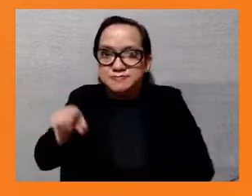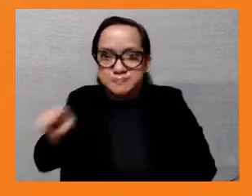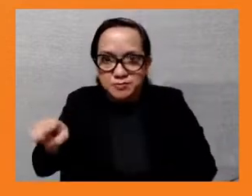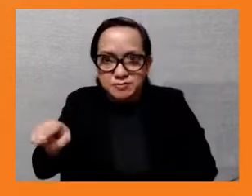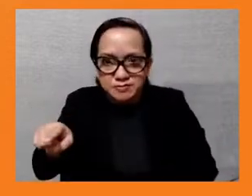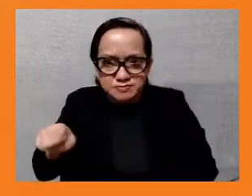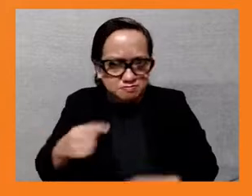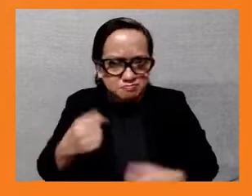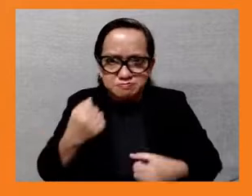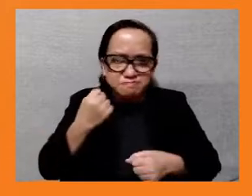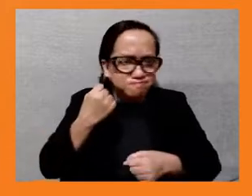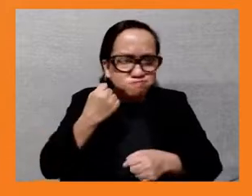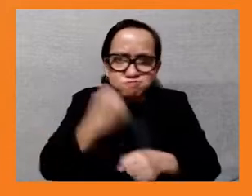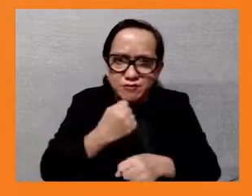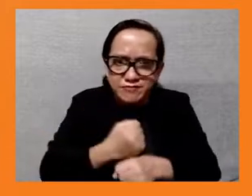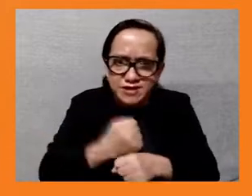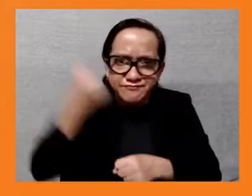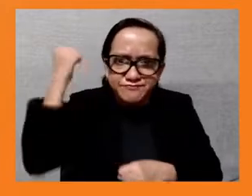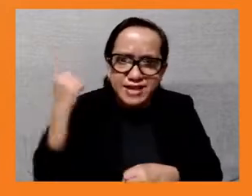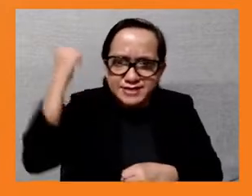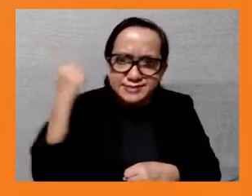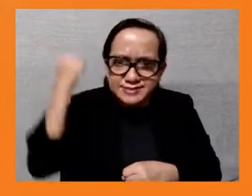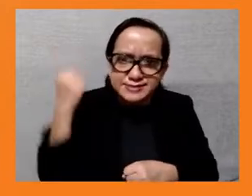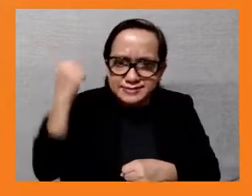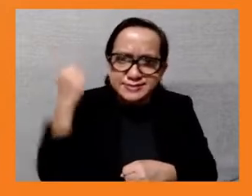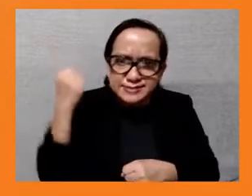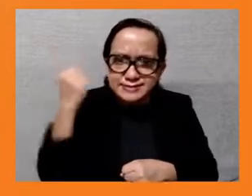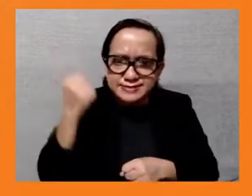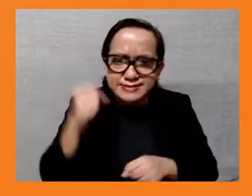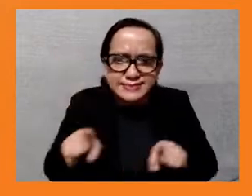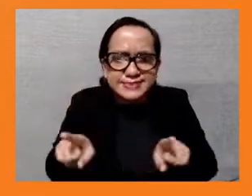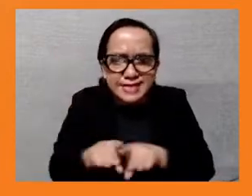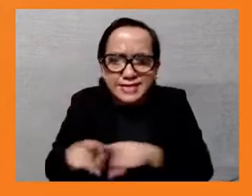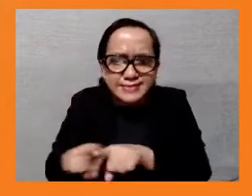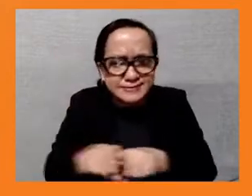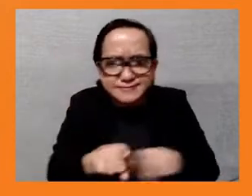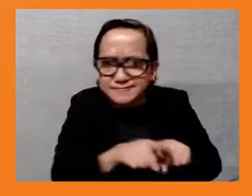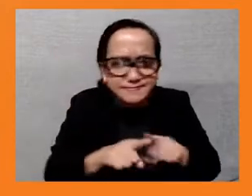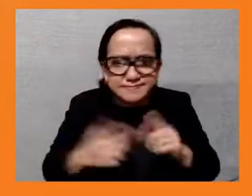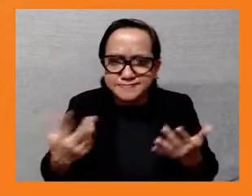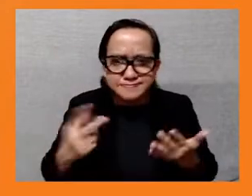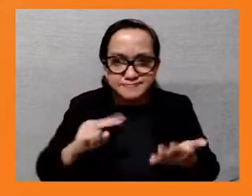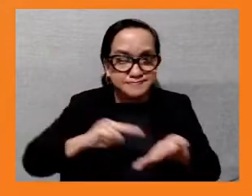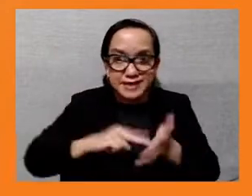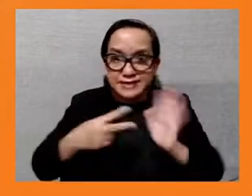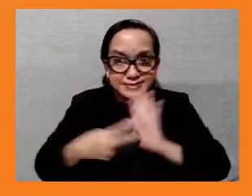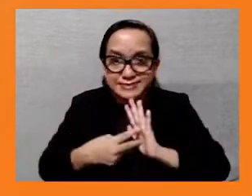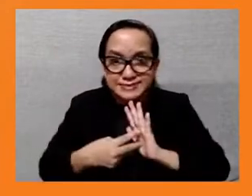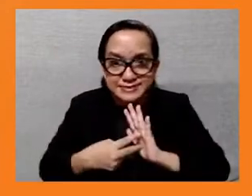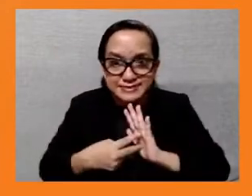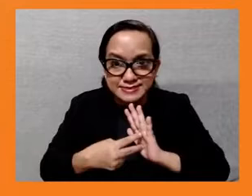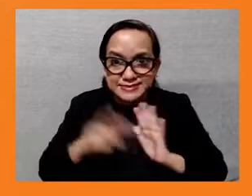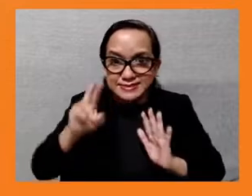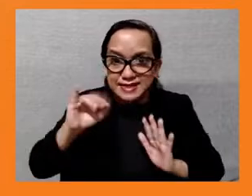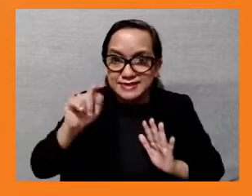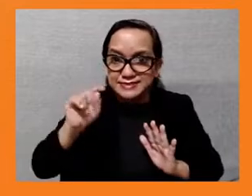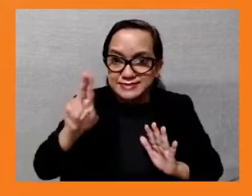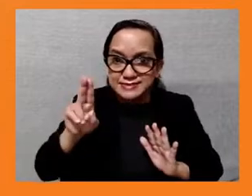was thinking back to Anne's presentation, where she spoke about the Munja